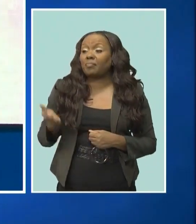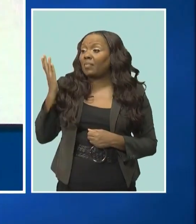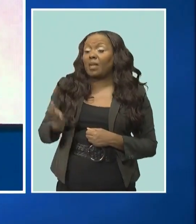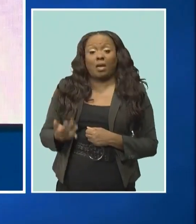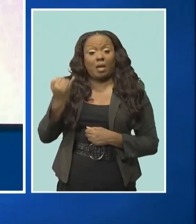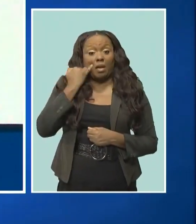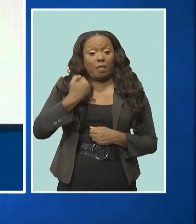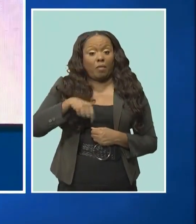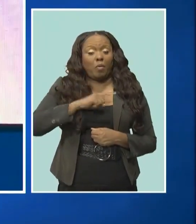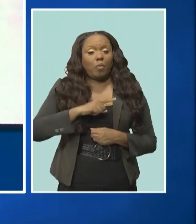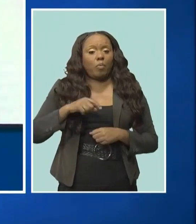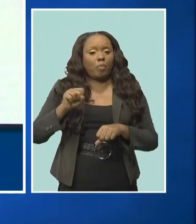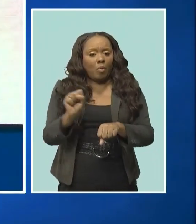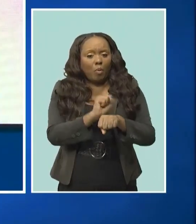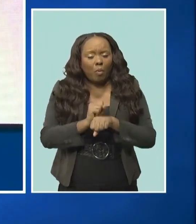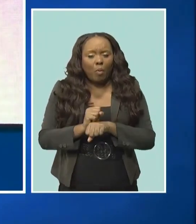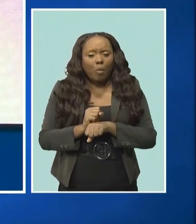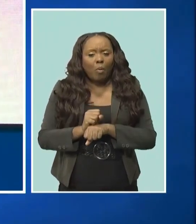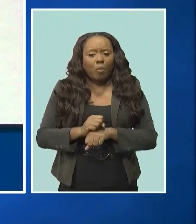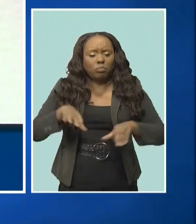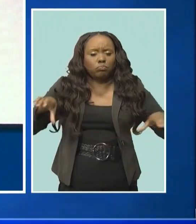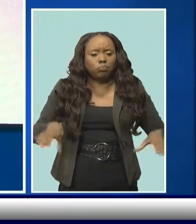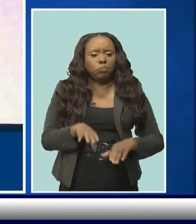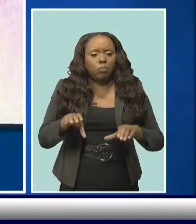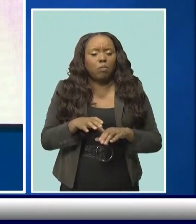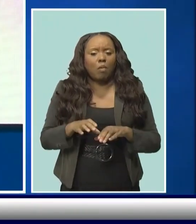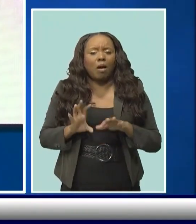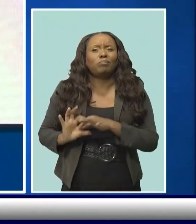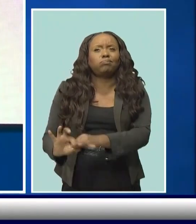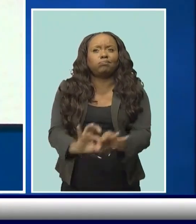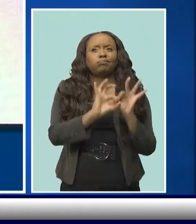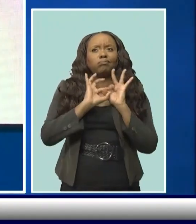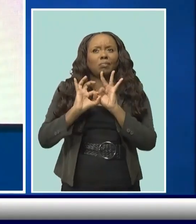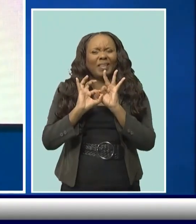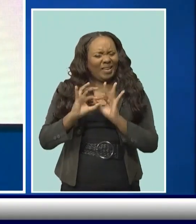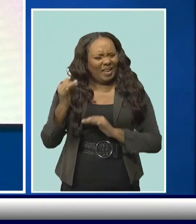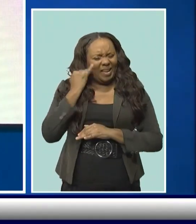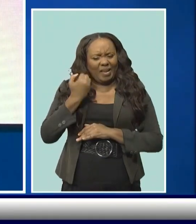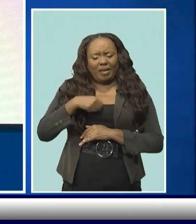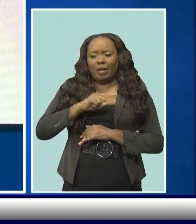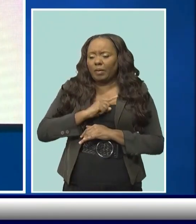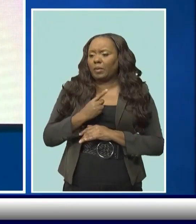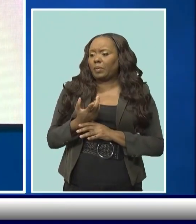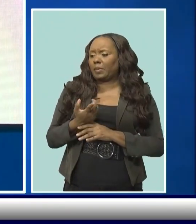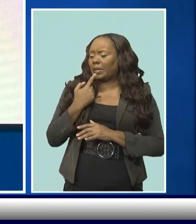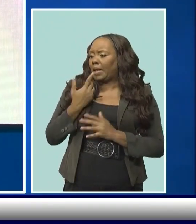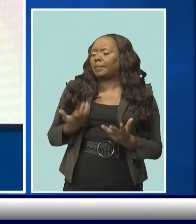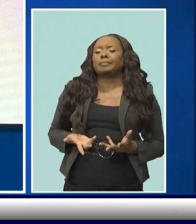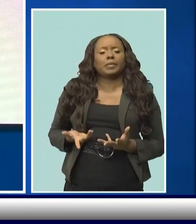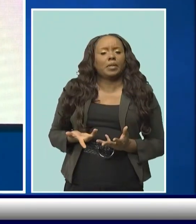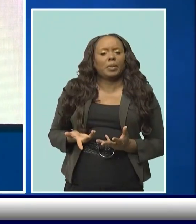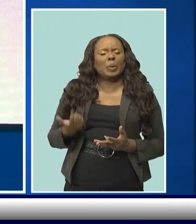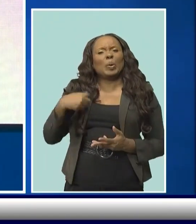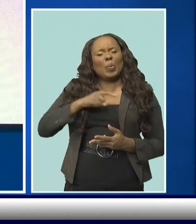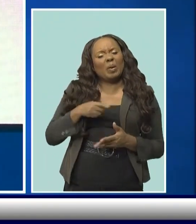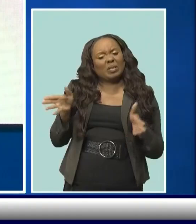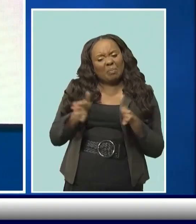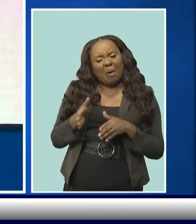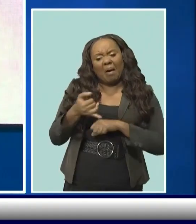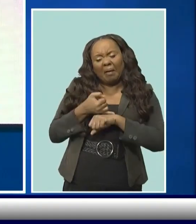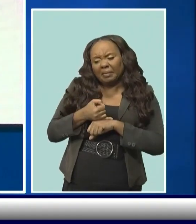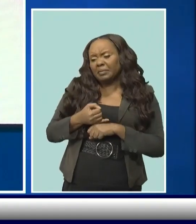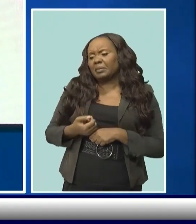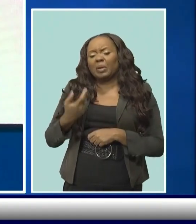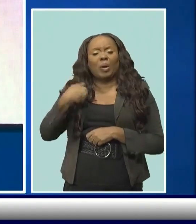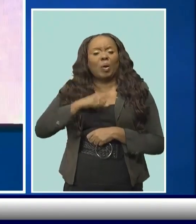together and we say to the marketplace that we are not simply small countries to receive that